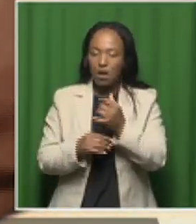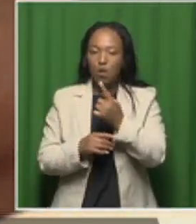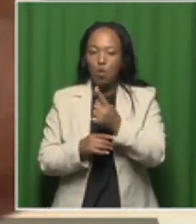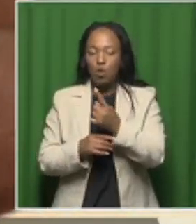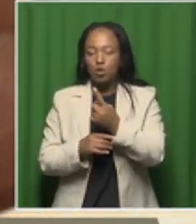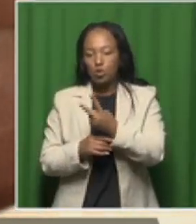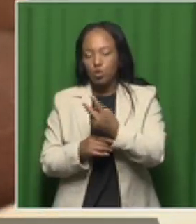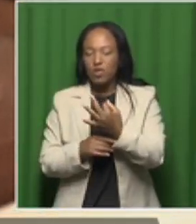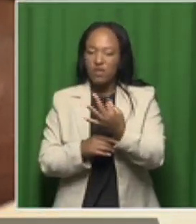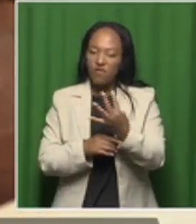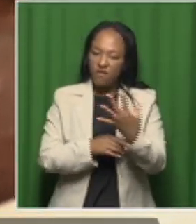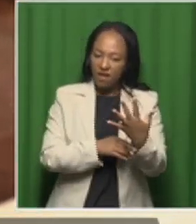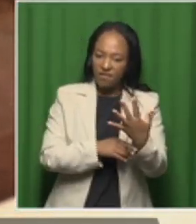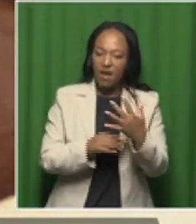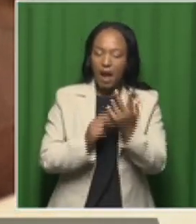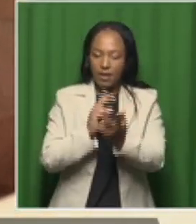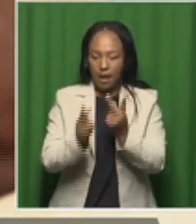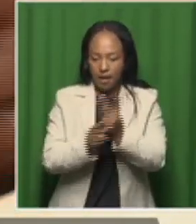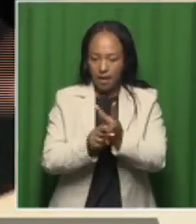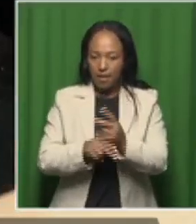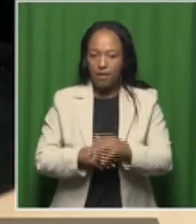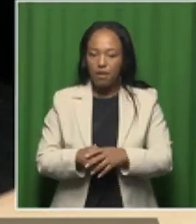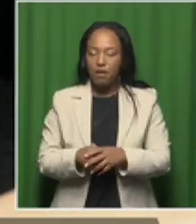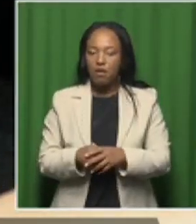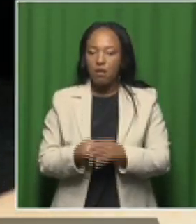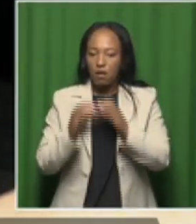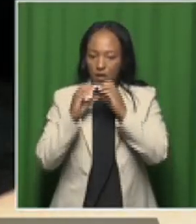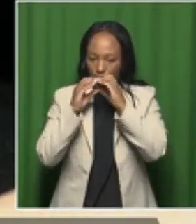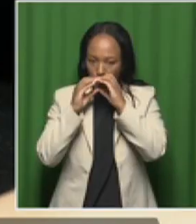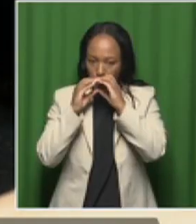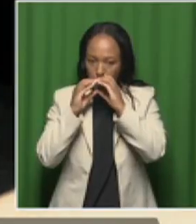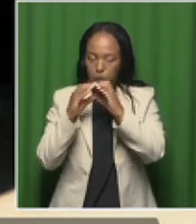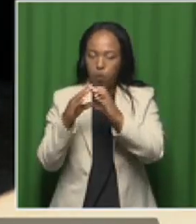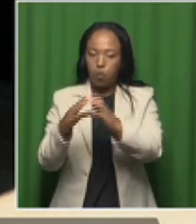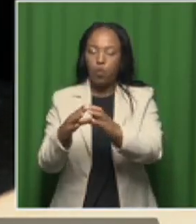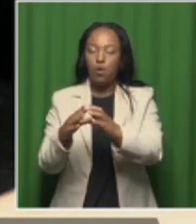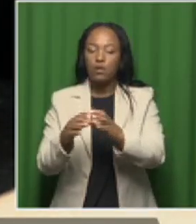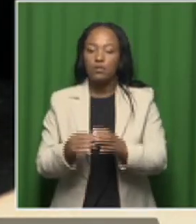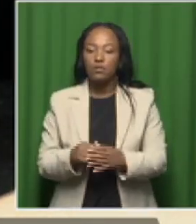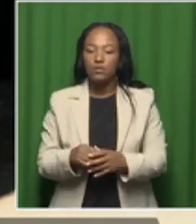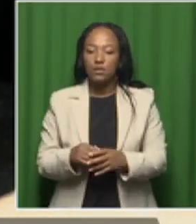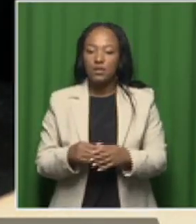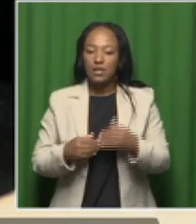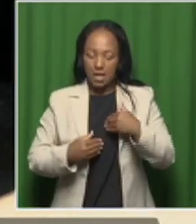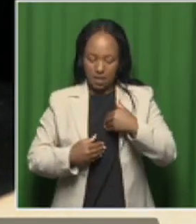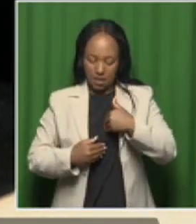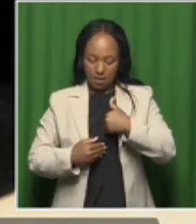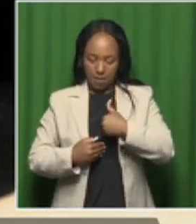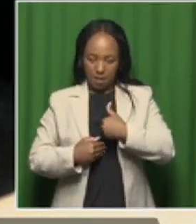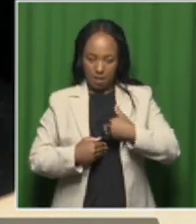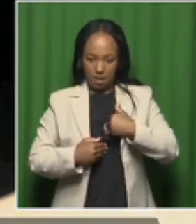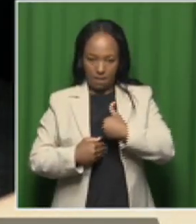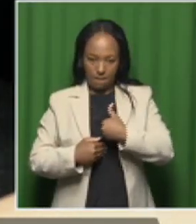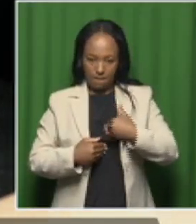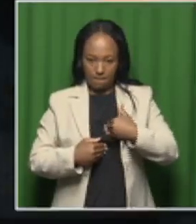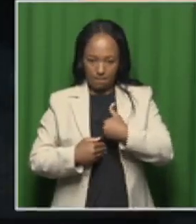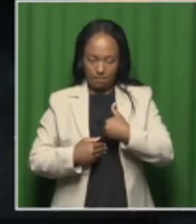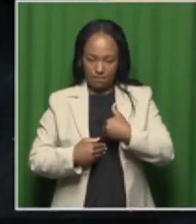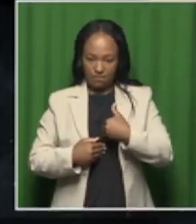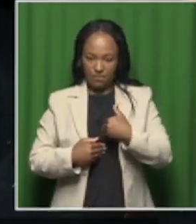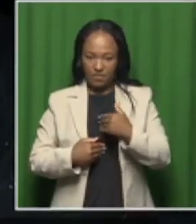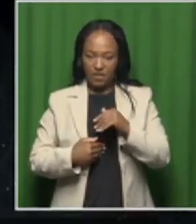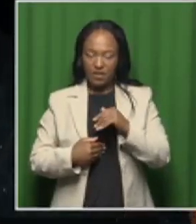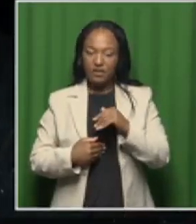5. Second one. Okay. Now in between the nables, you're doing chest compressions. 30